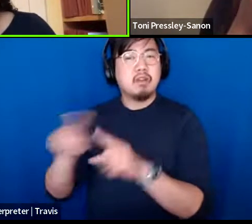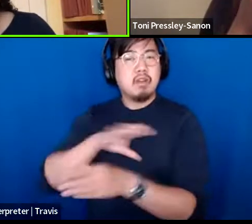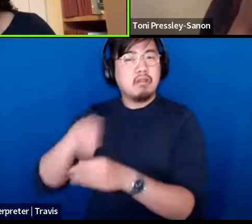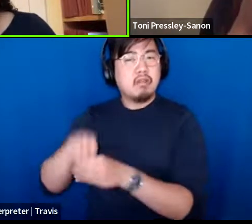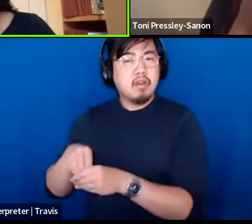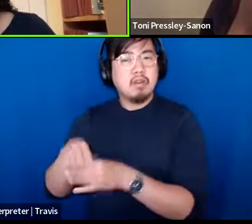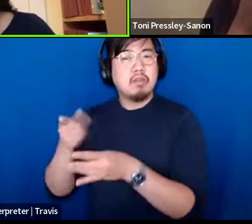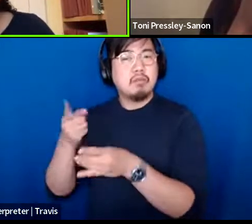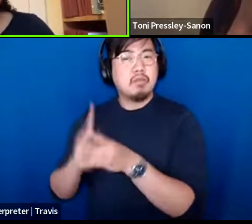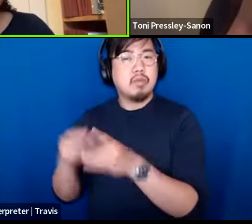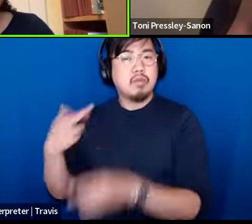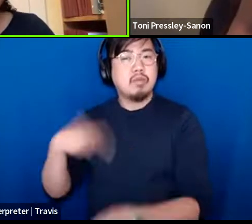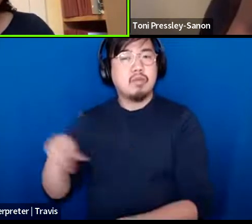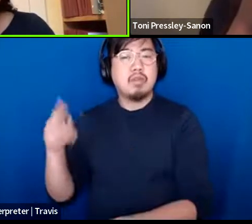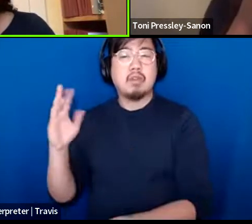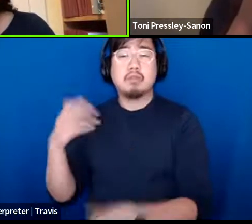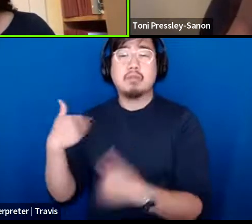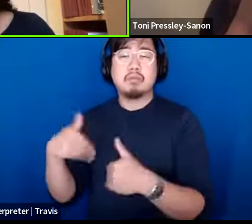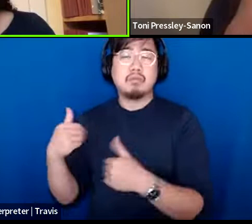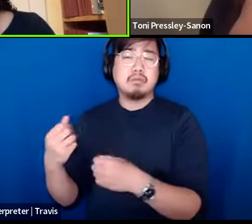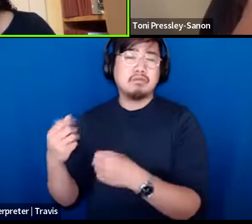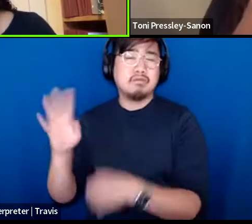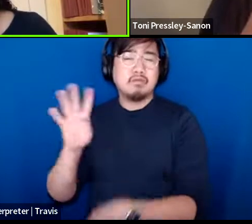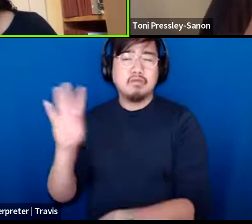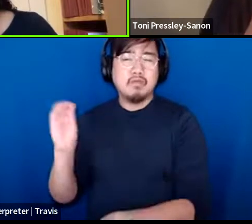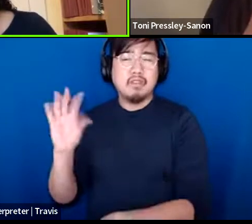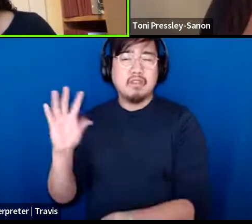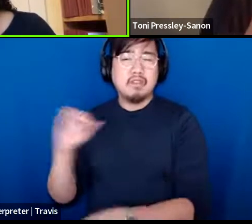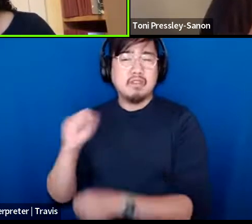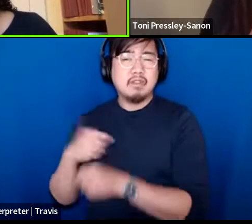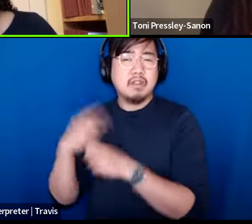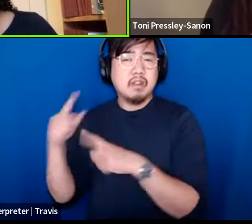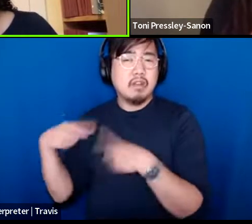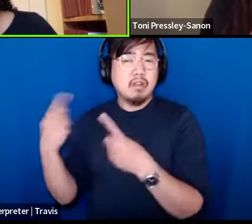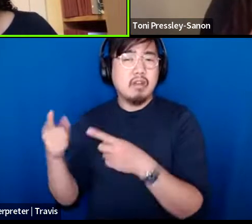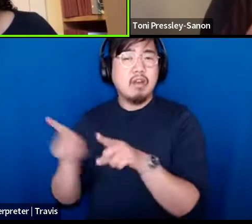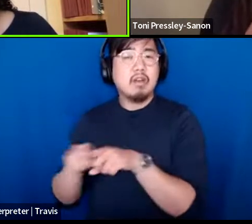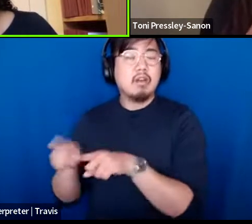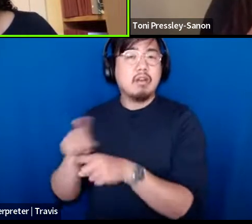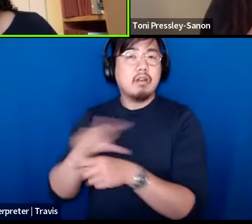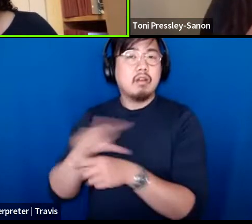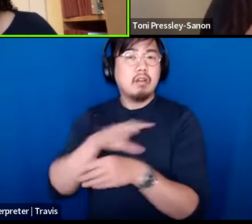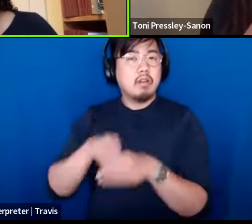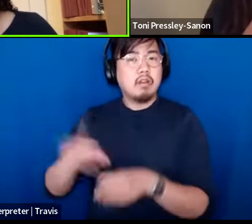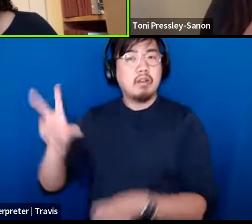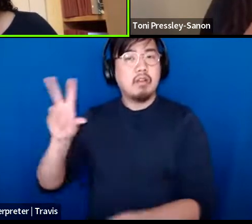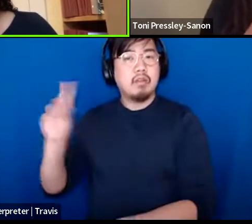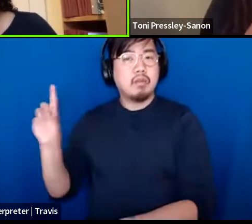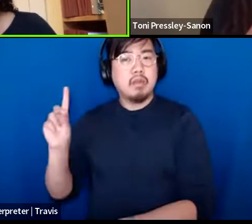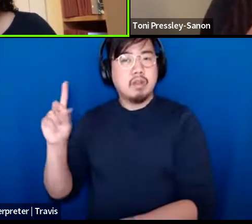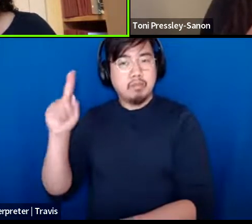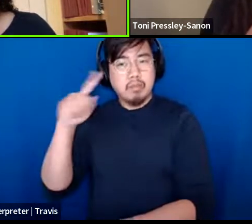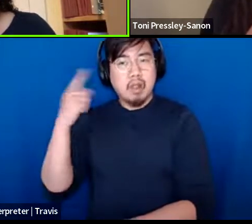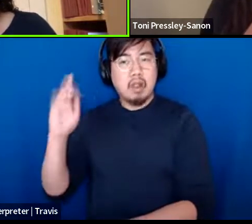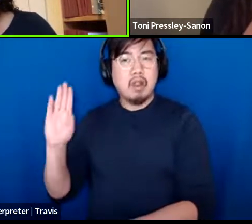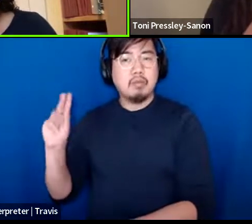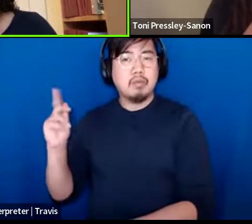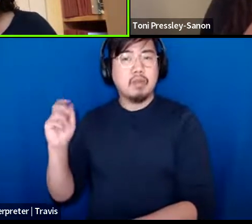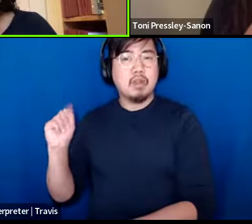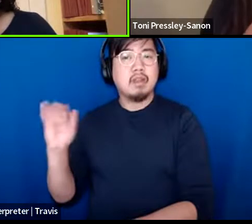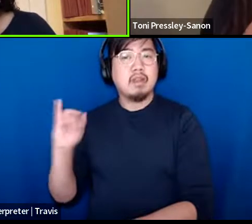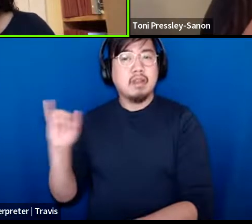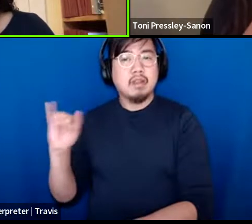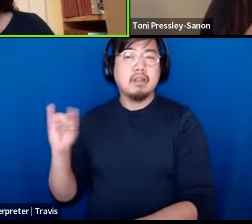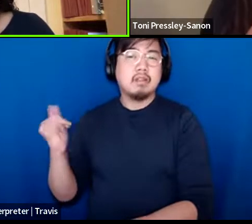decade, sometimes for many decades. And then it includes the voices of 31 additional Black Buddhists through Dharma